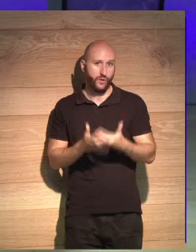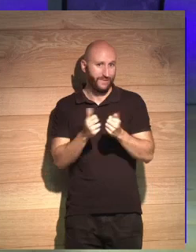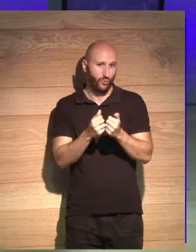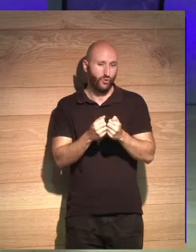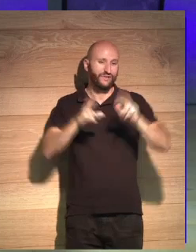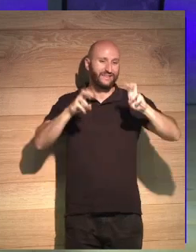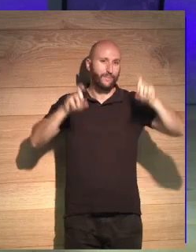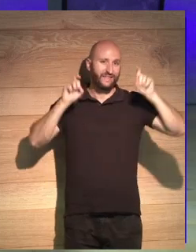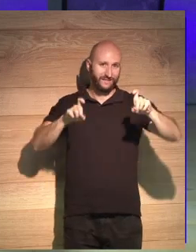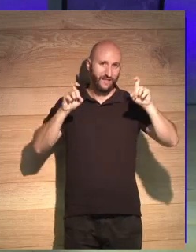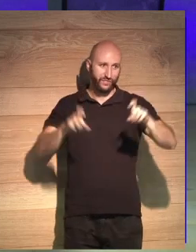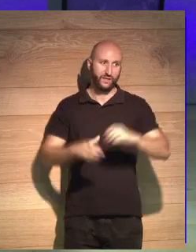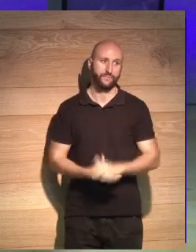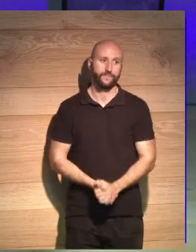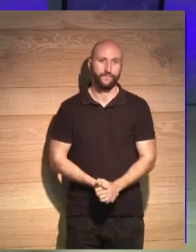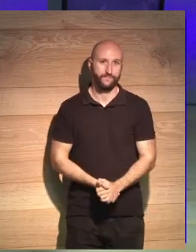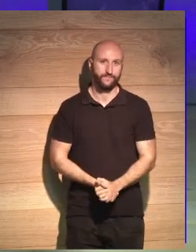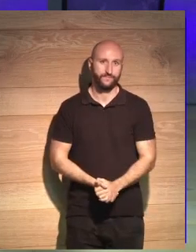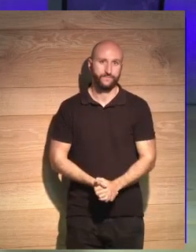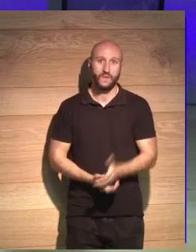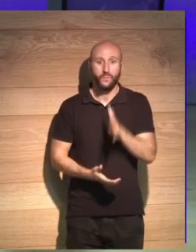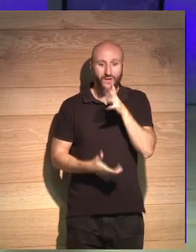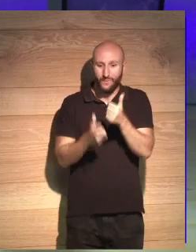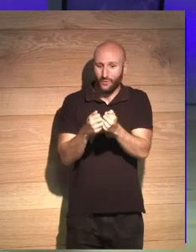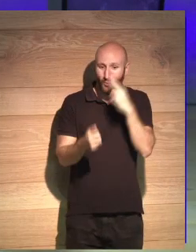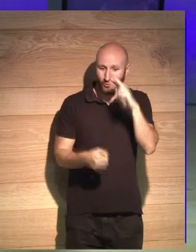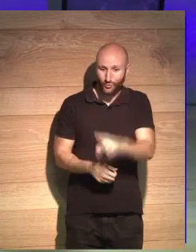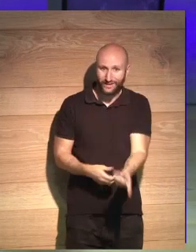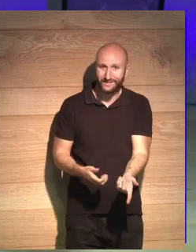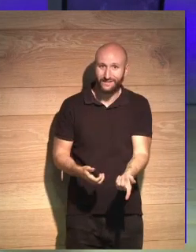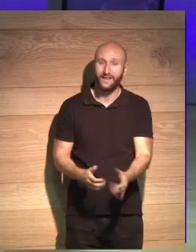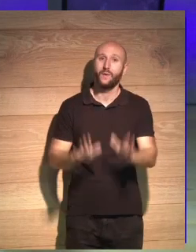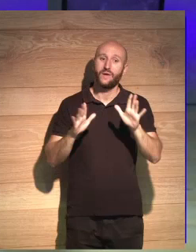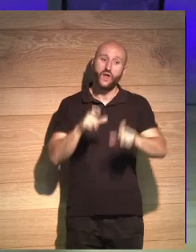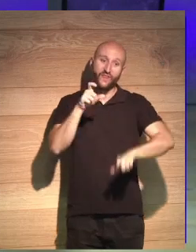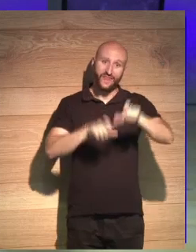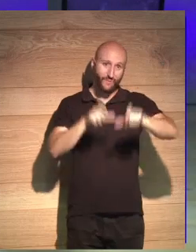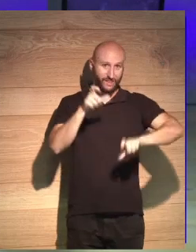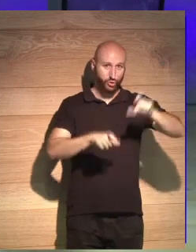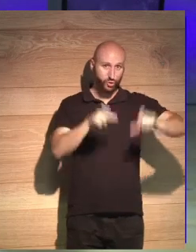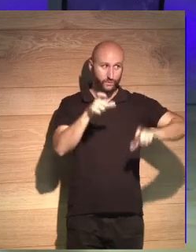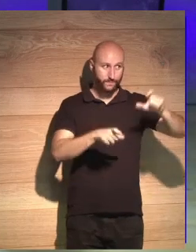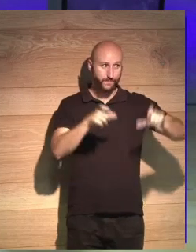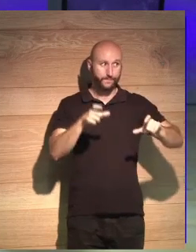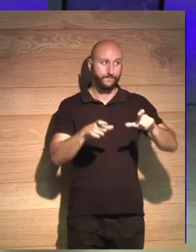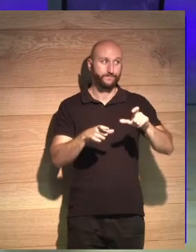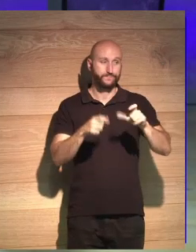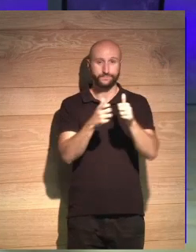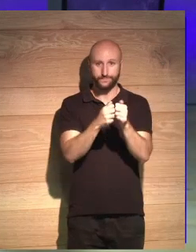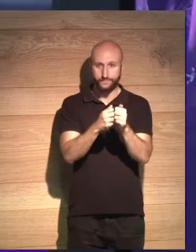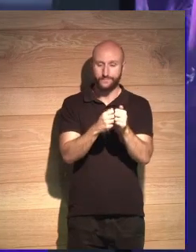educational potential. Children get bored with educational games, but